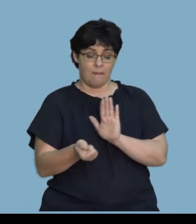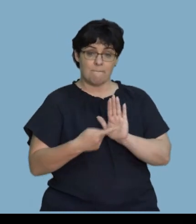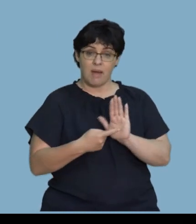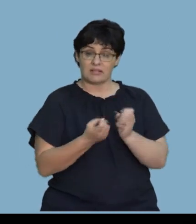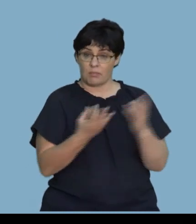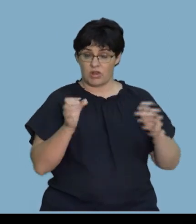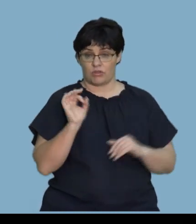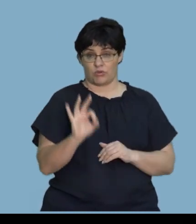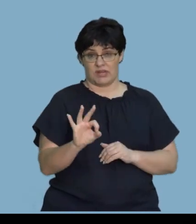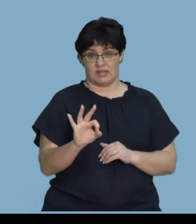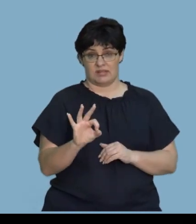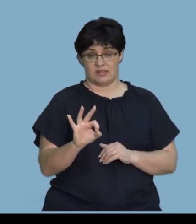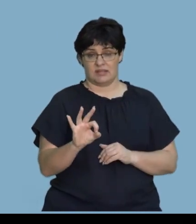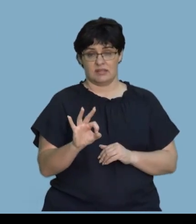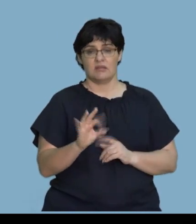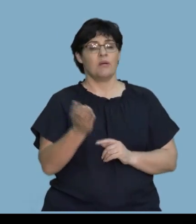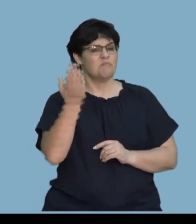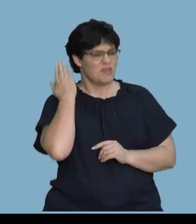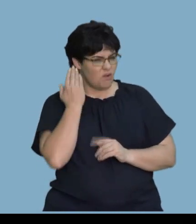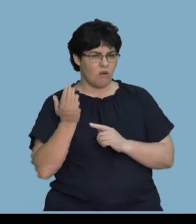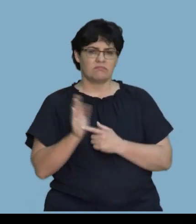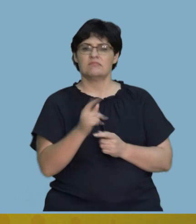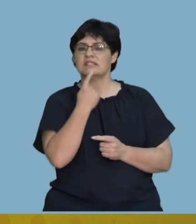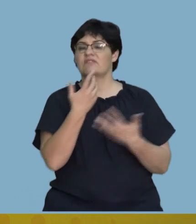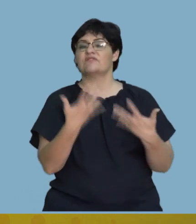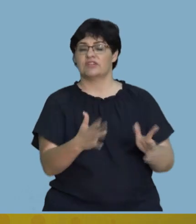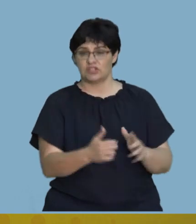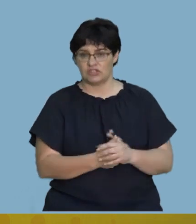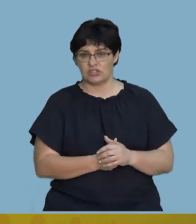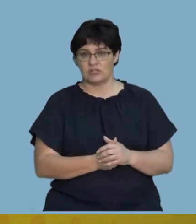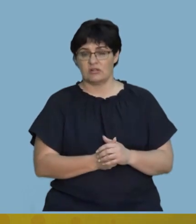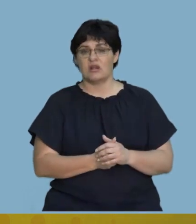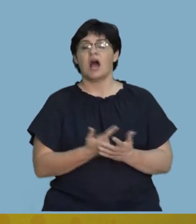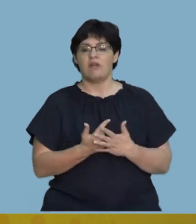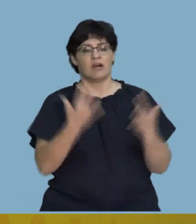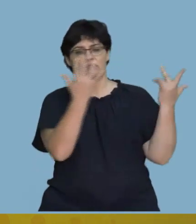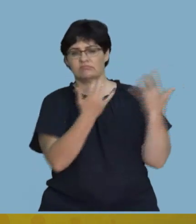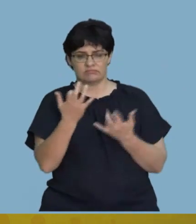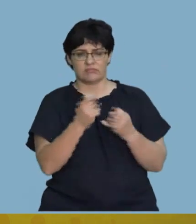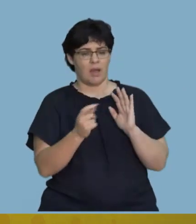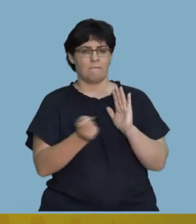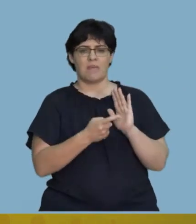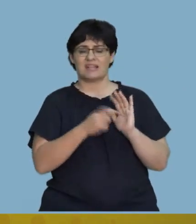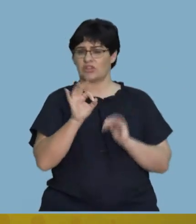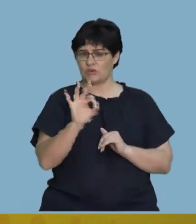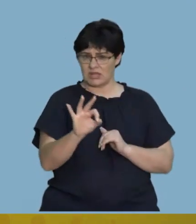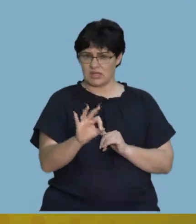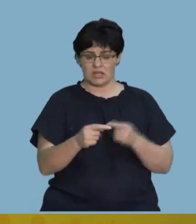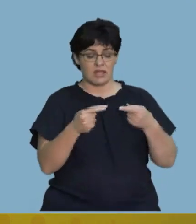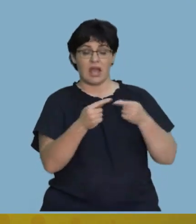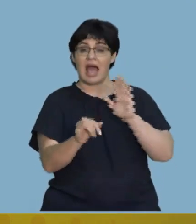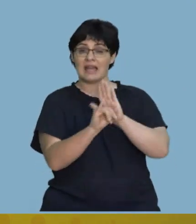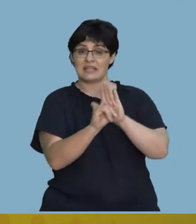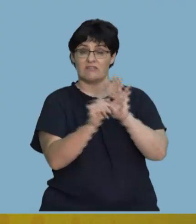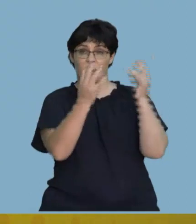have already indicated in the previous segment that if a routine calculation has got 3 marks, it's identifying the correct